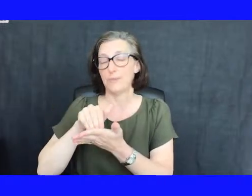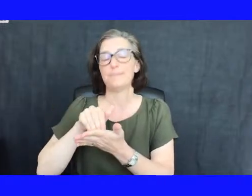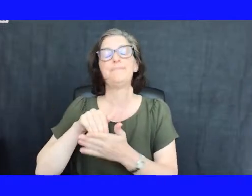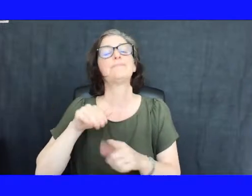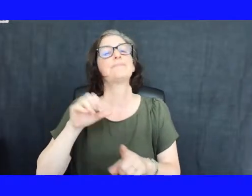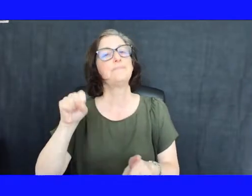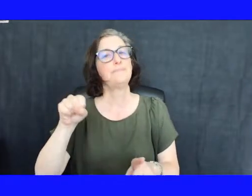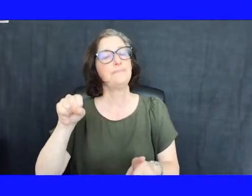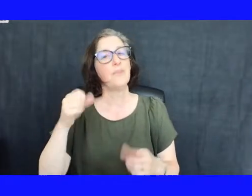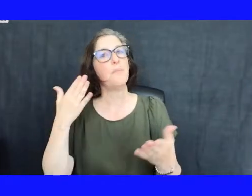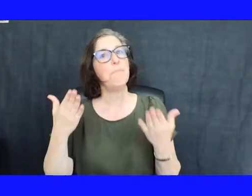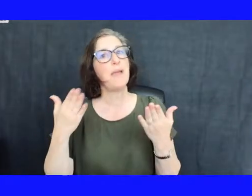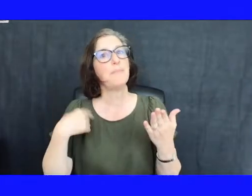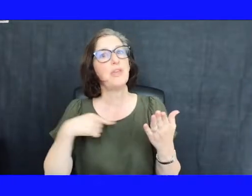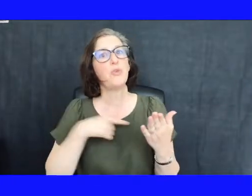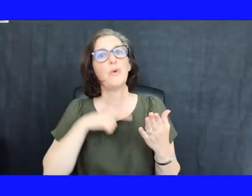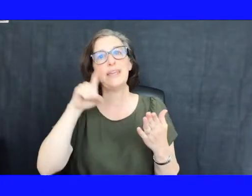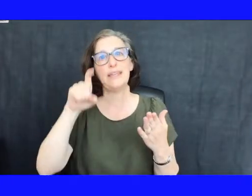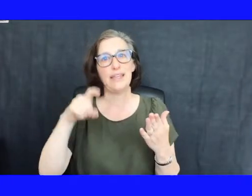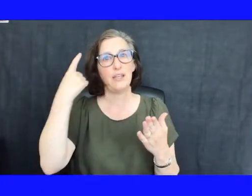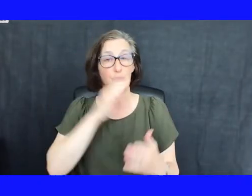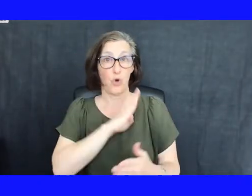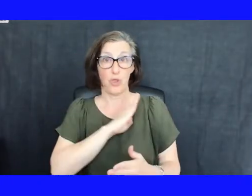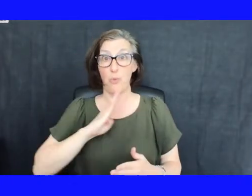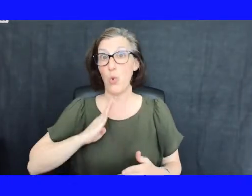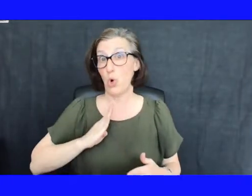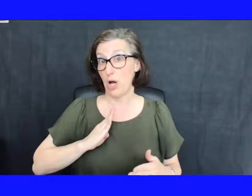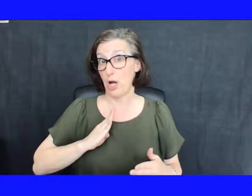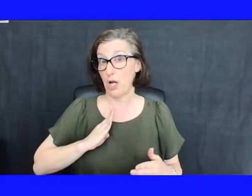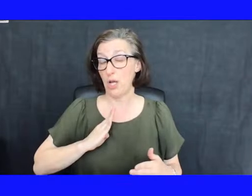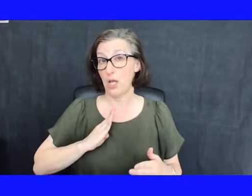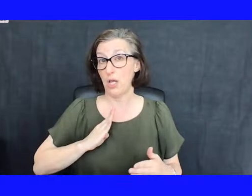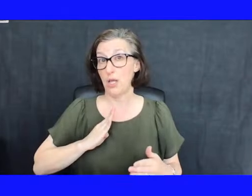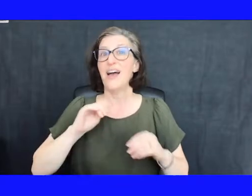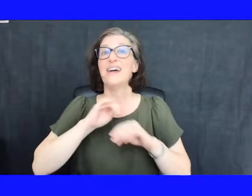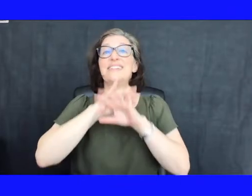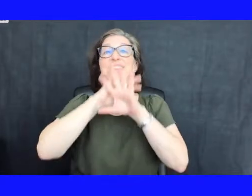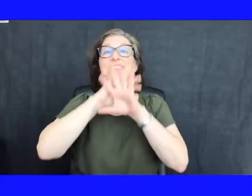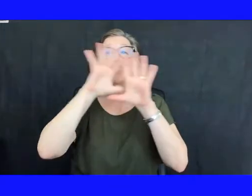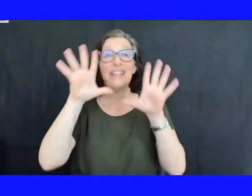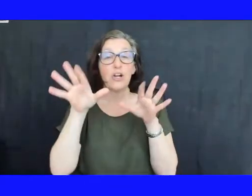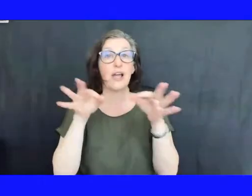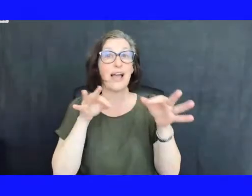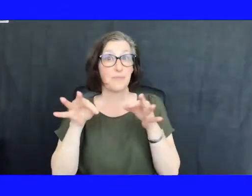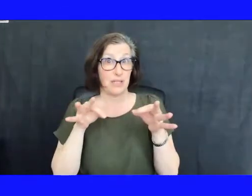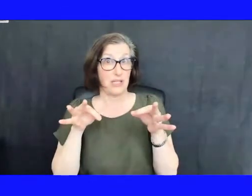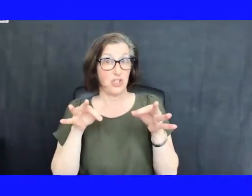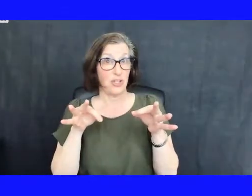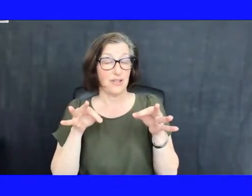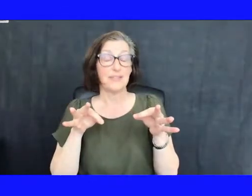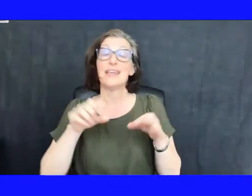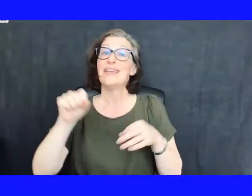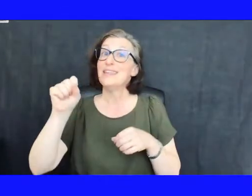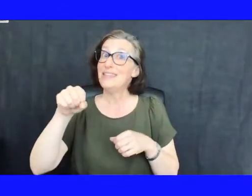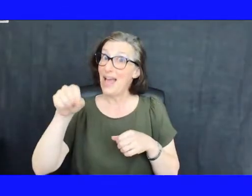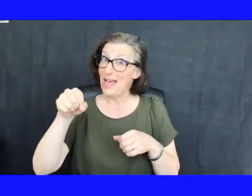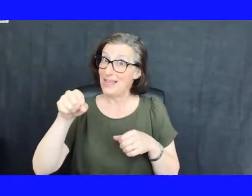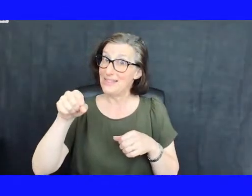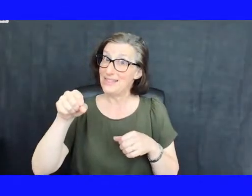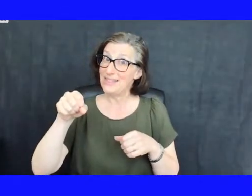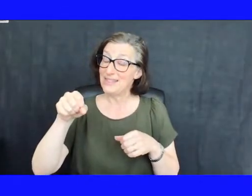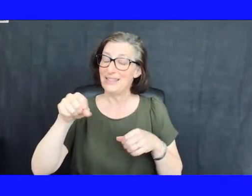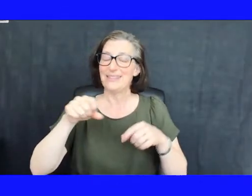admin leave if it's a serious allegation, while we figure it out. right. And They risk will, report of course, be